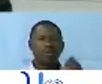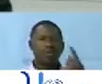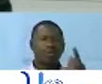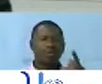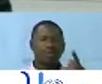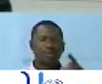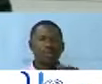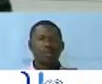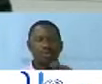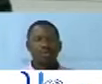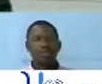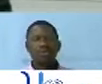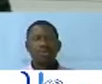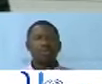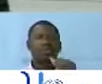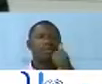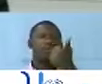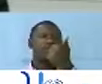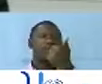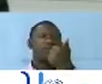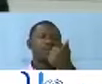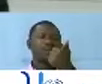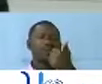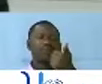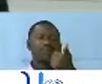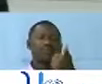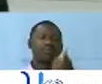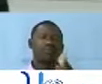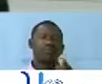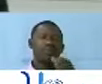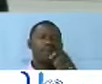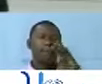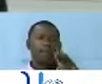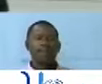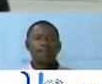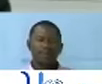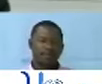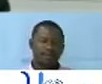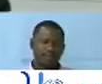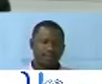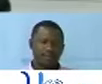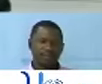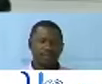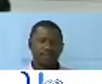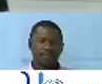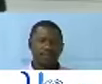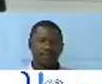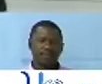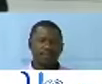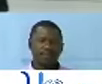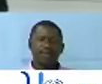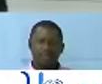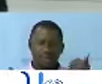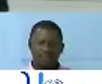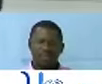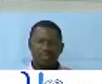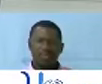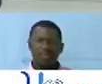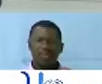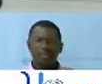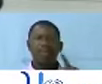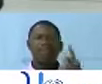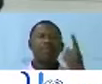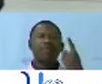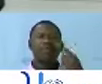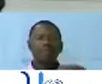2001 6 March. 6 2006. This January 2006 and March respectively. January ci atum 2006 ak